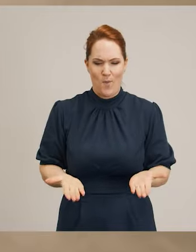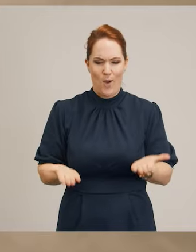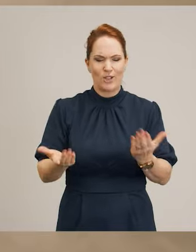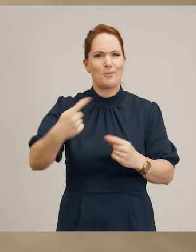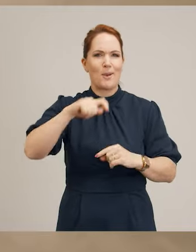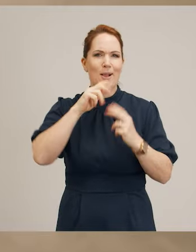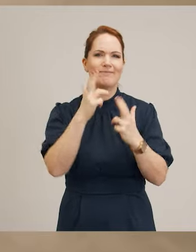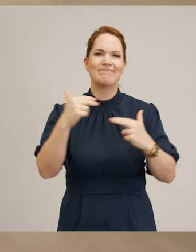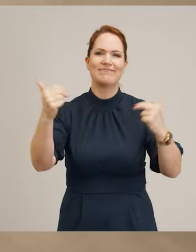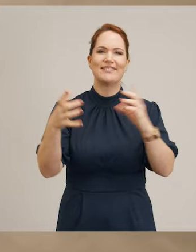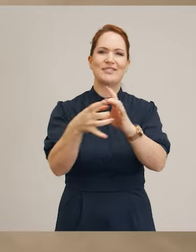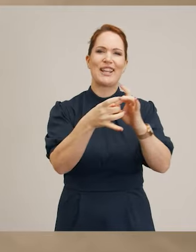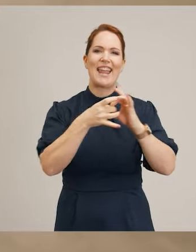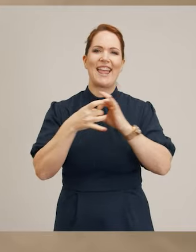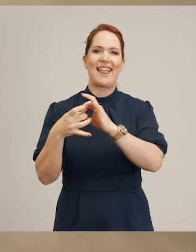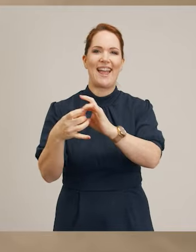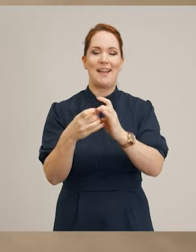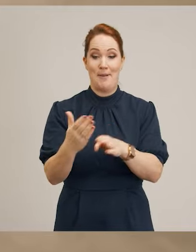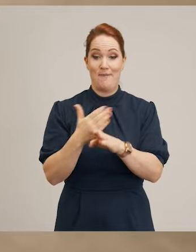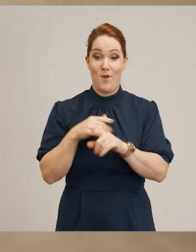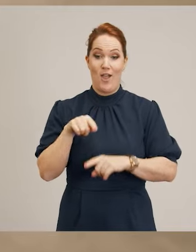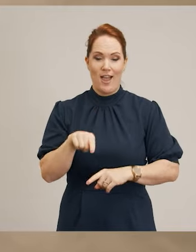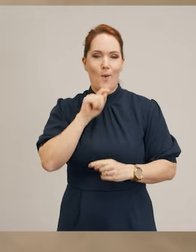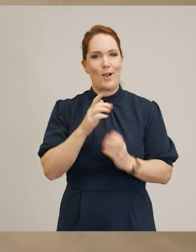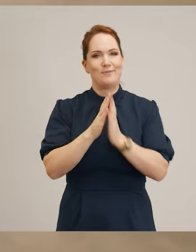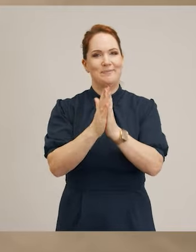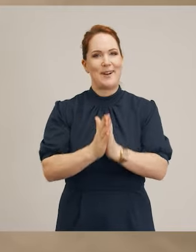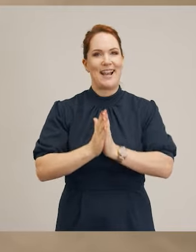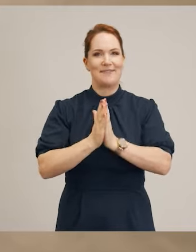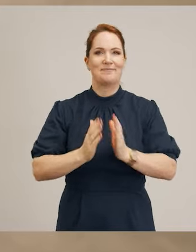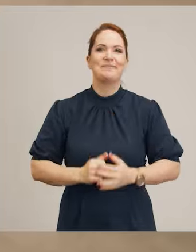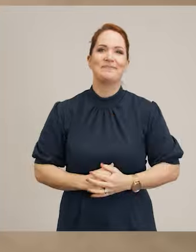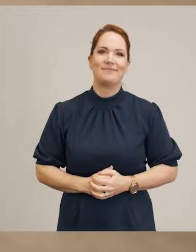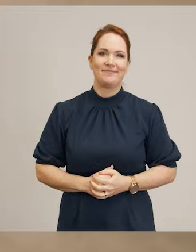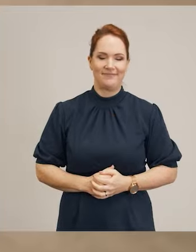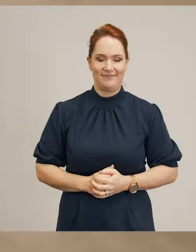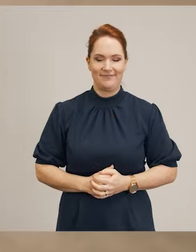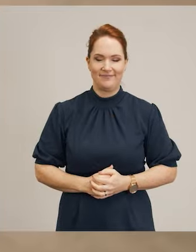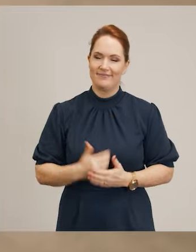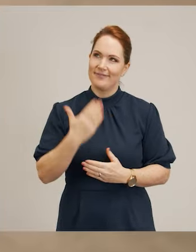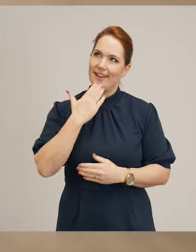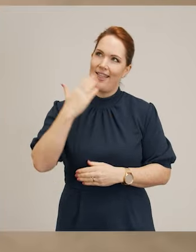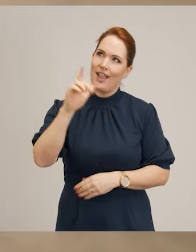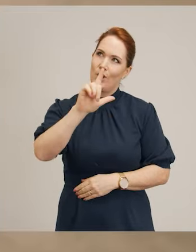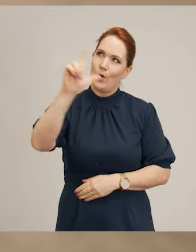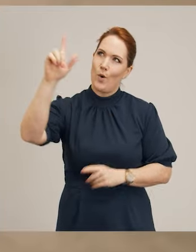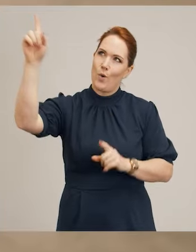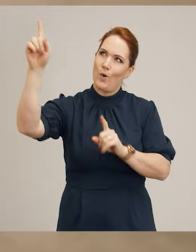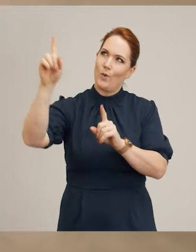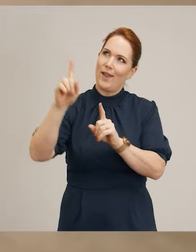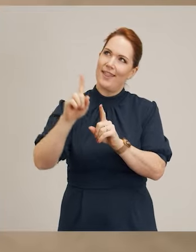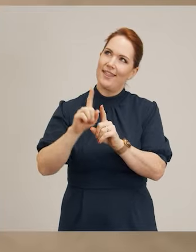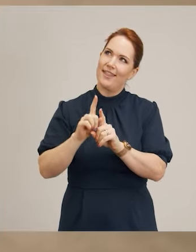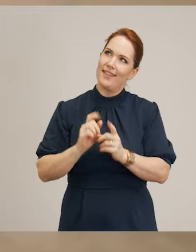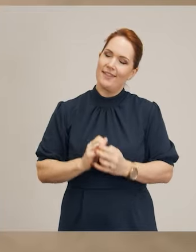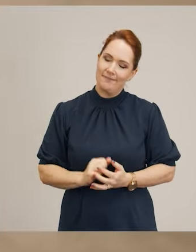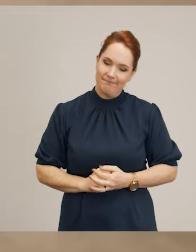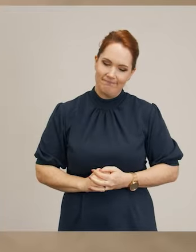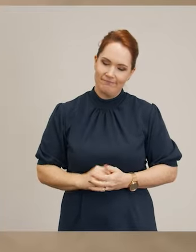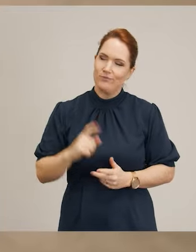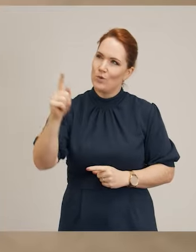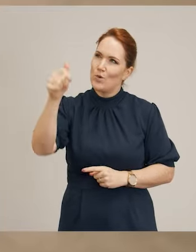going to worship together. And before that, I'm just going to pray. Thank you, Lord, that you're with us. Thank you that